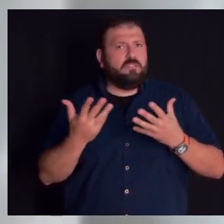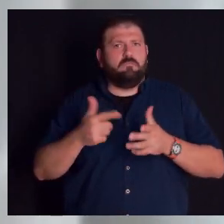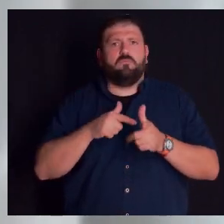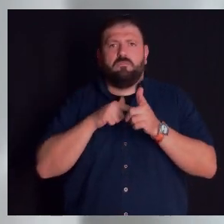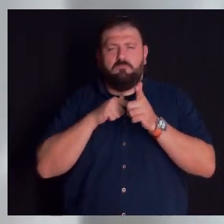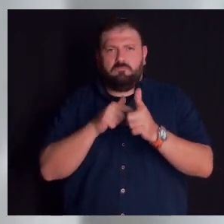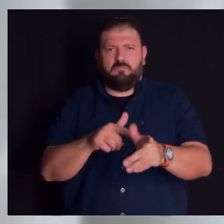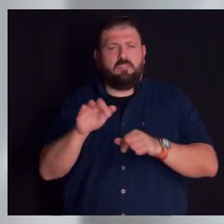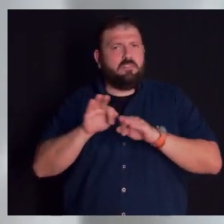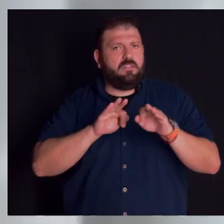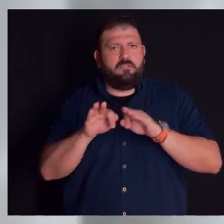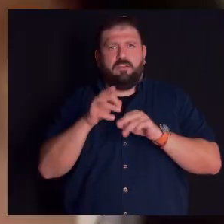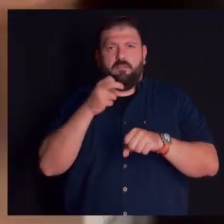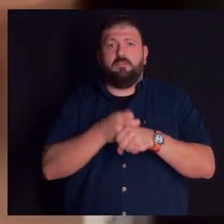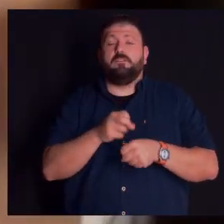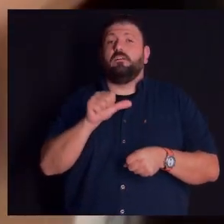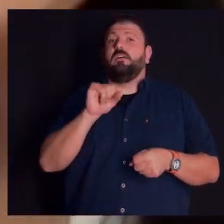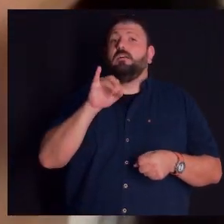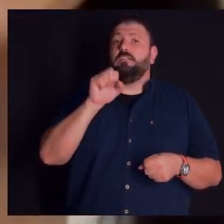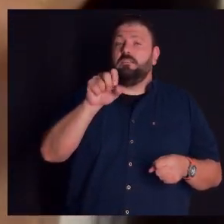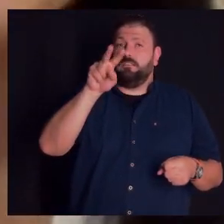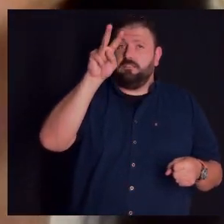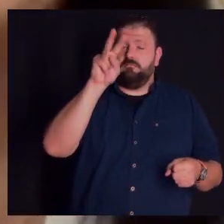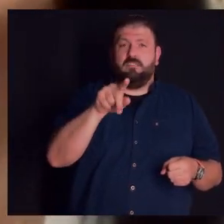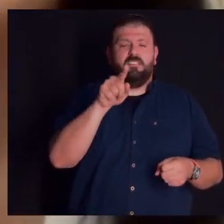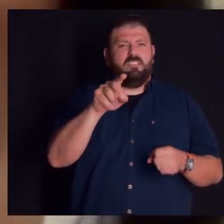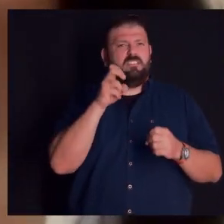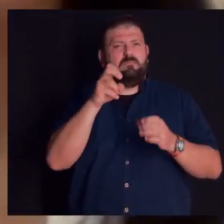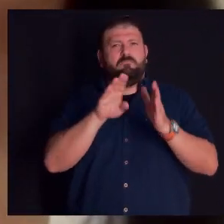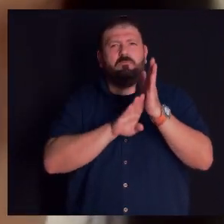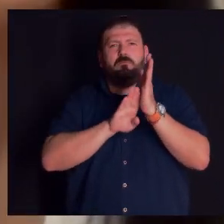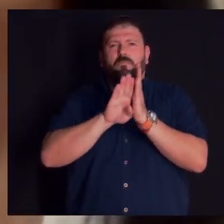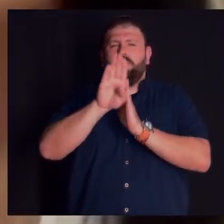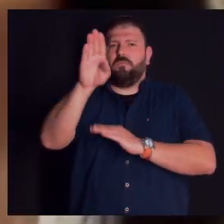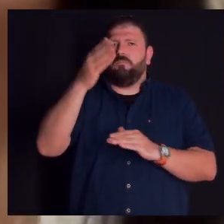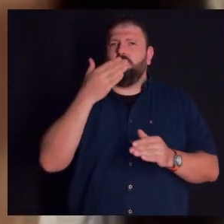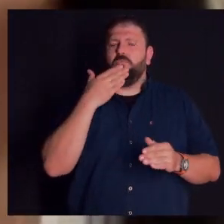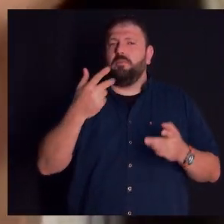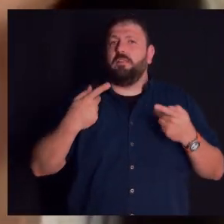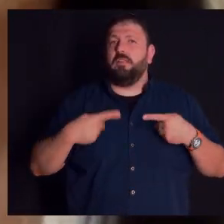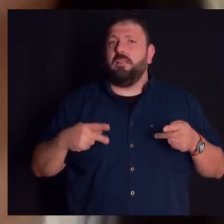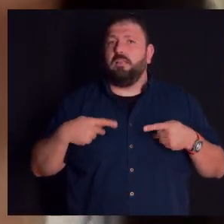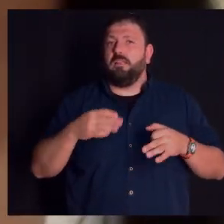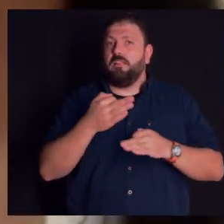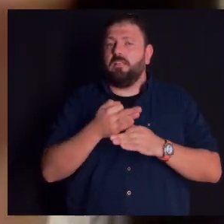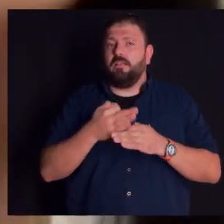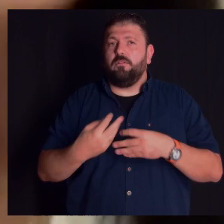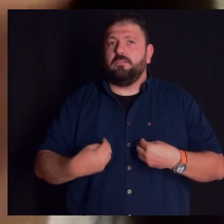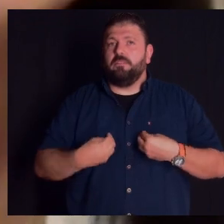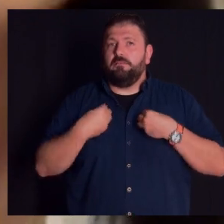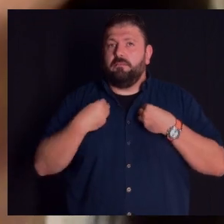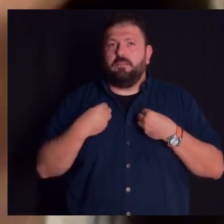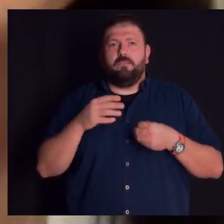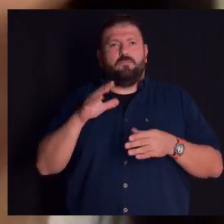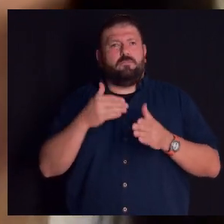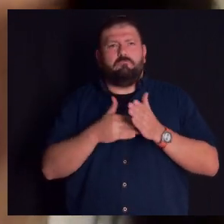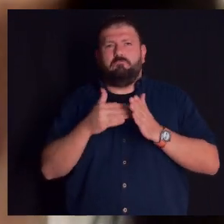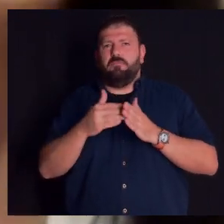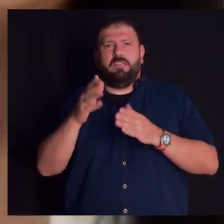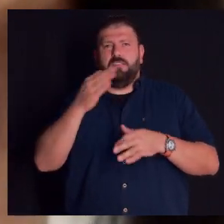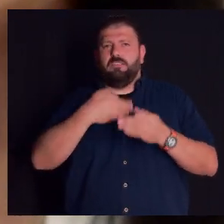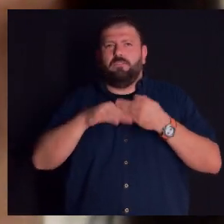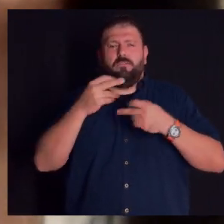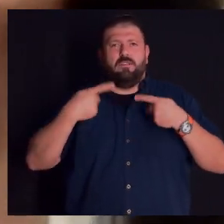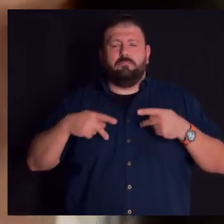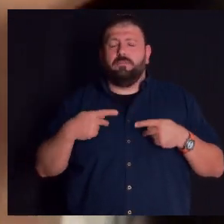we did, and that's what we have been doing. Rosa, that's right, that's an unstoppable attitude. what we're experiencing right now with thousands